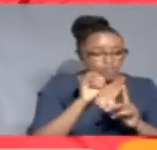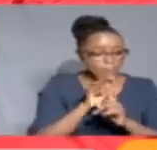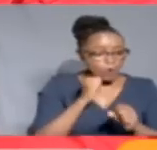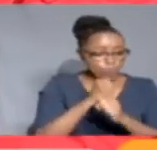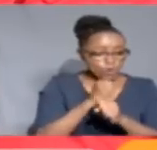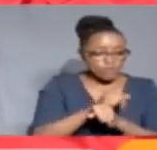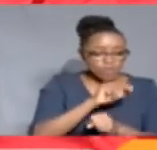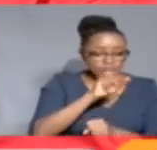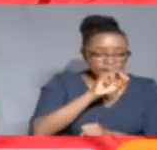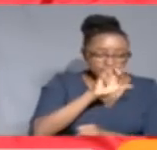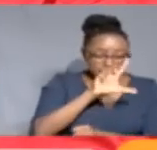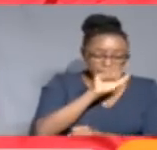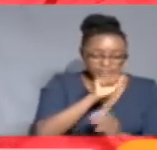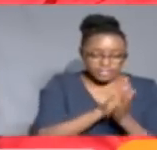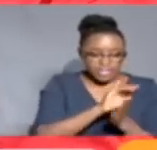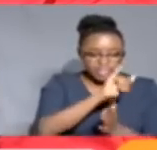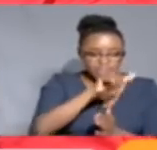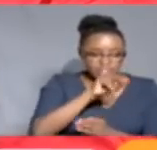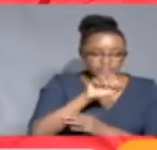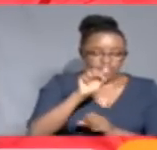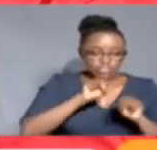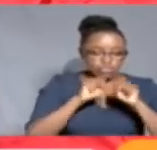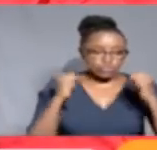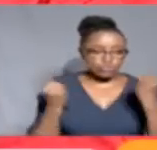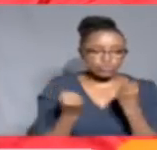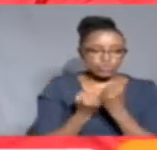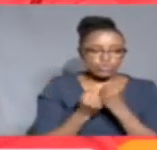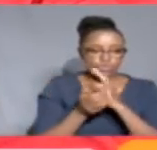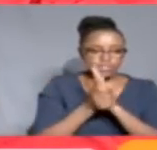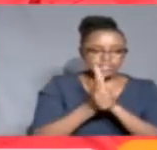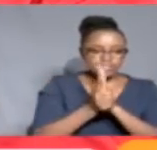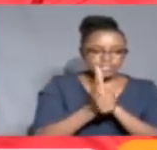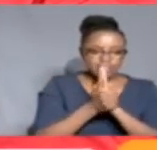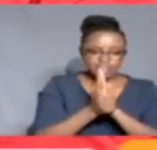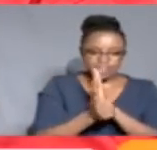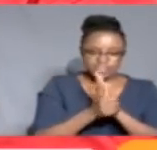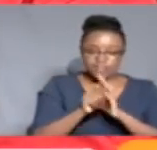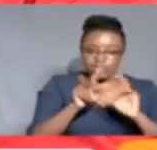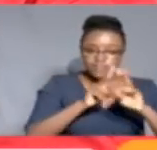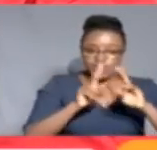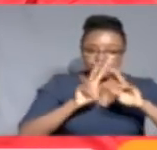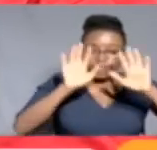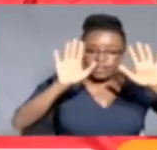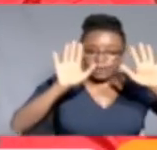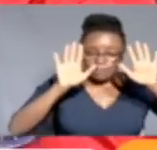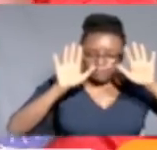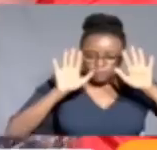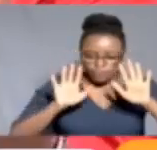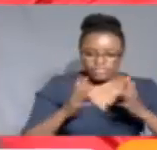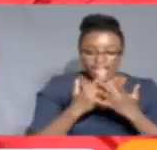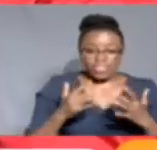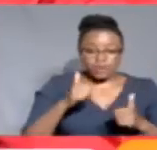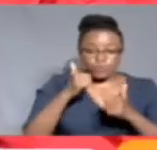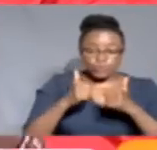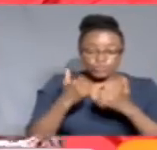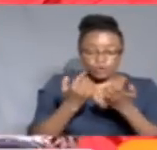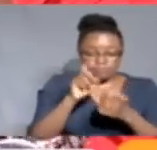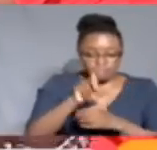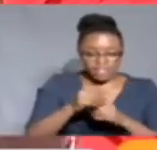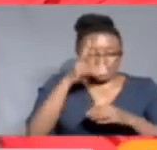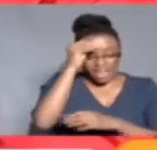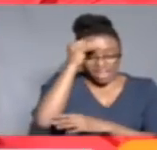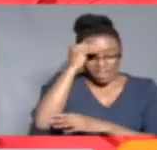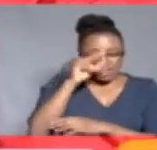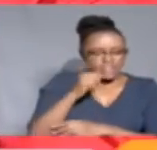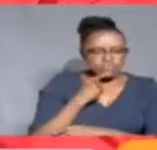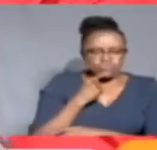Nameless and Jane is what we call social skills. Social skills is a very important thing that we need to learn. When to say